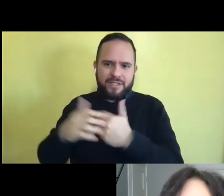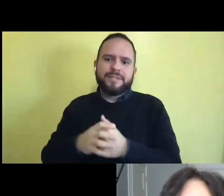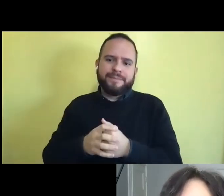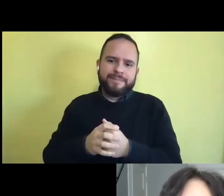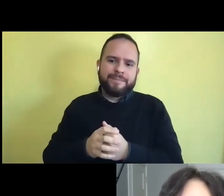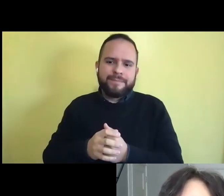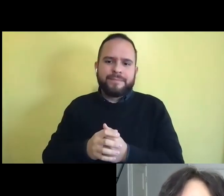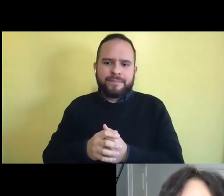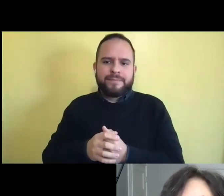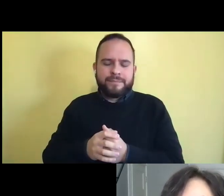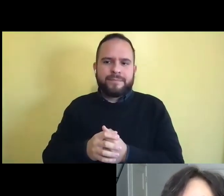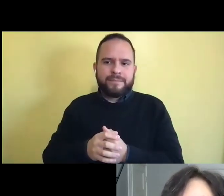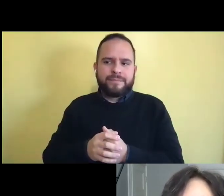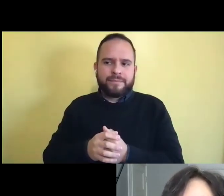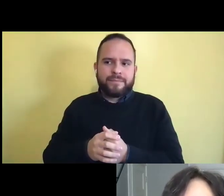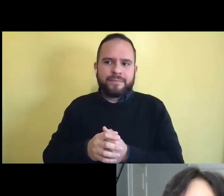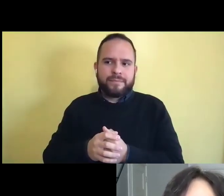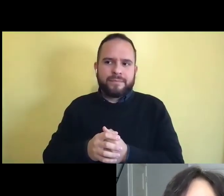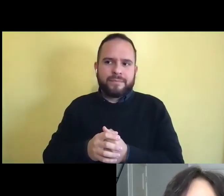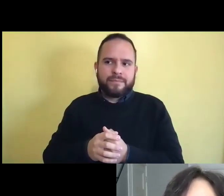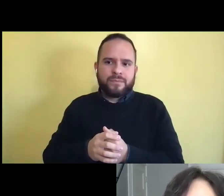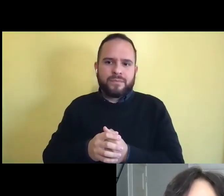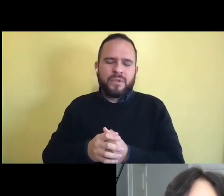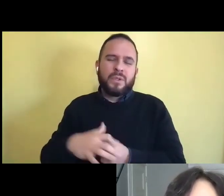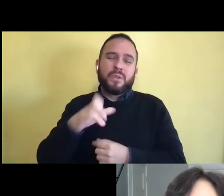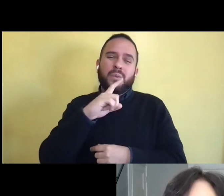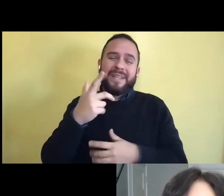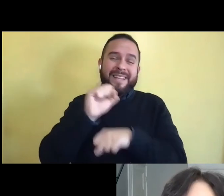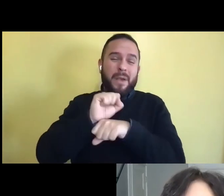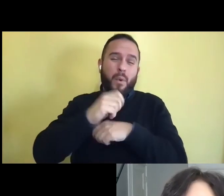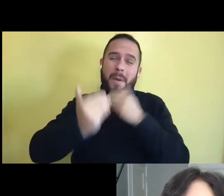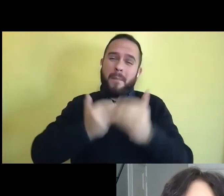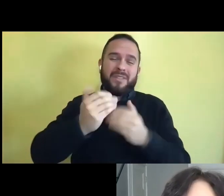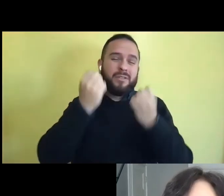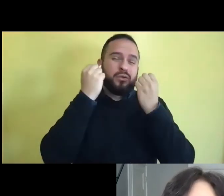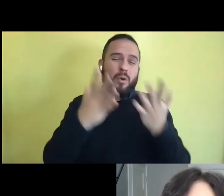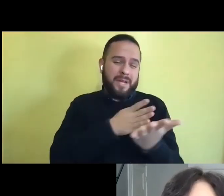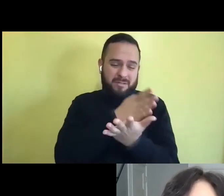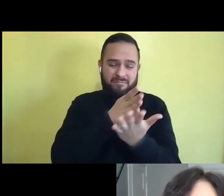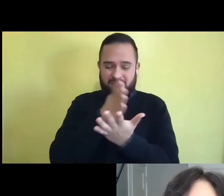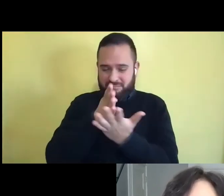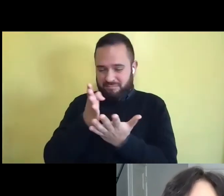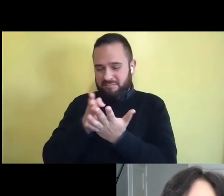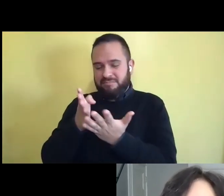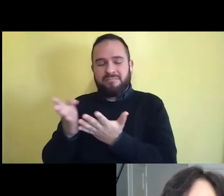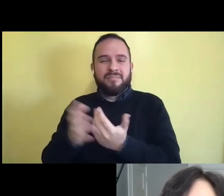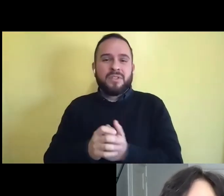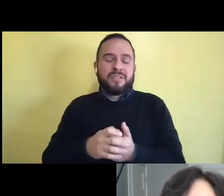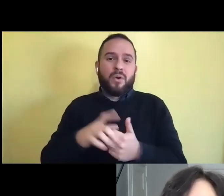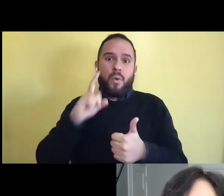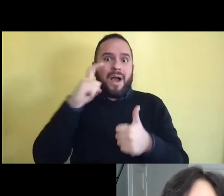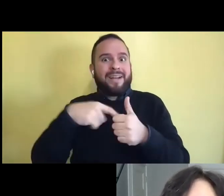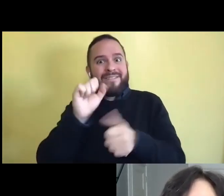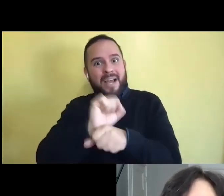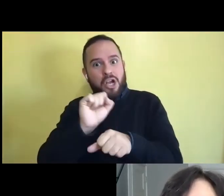actually aspects of the employment process, from identifying the job through a job board that AI can